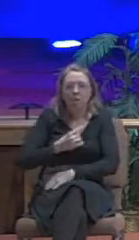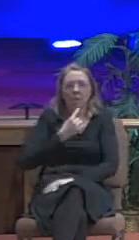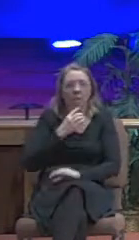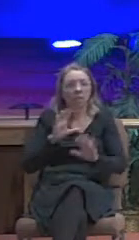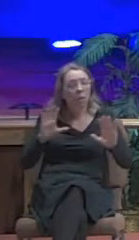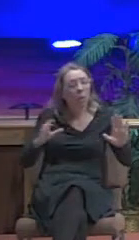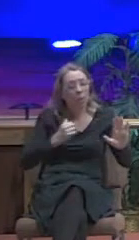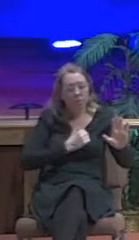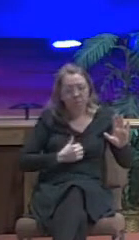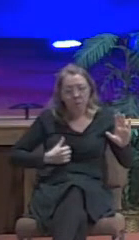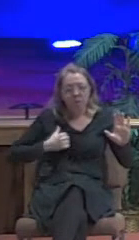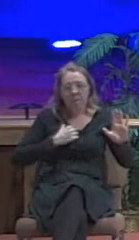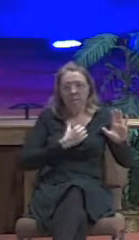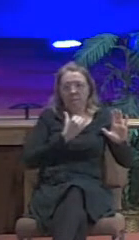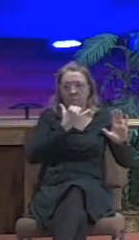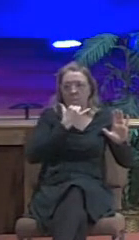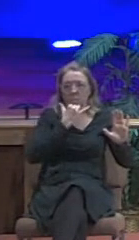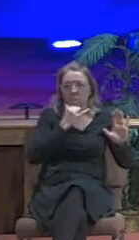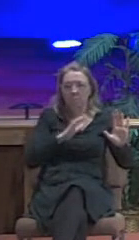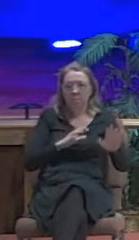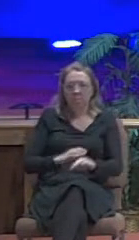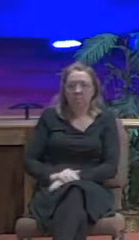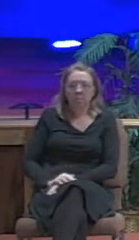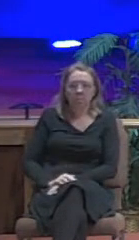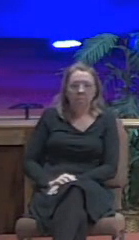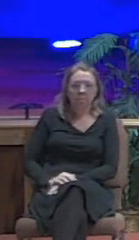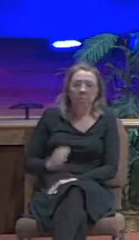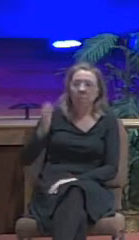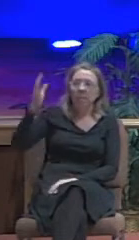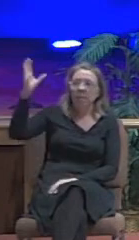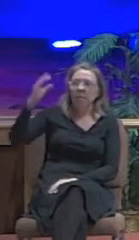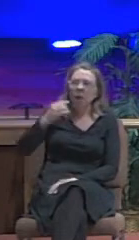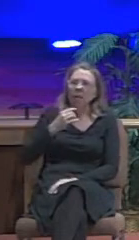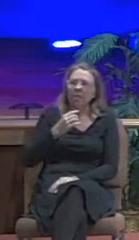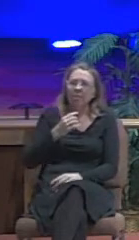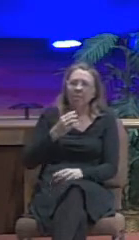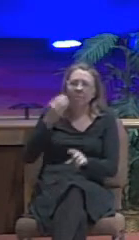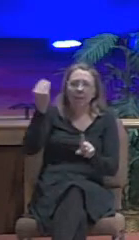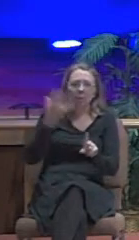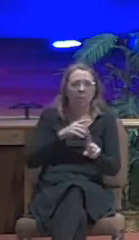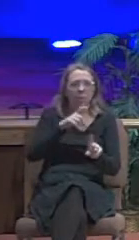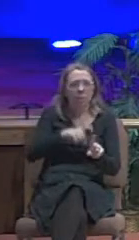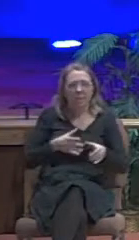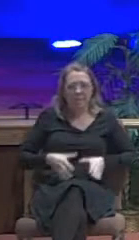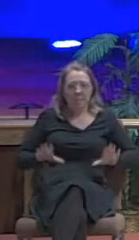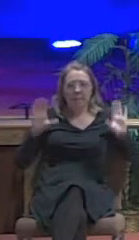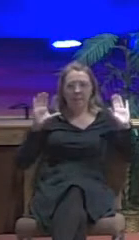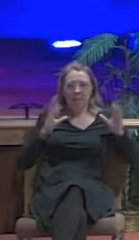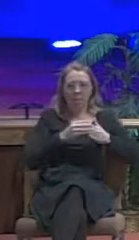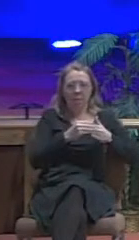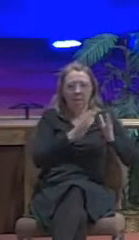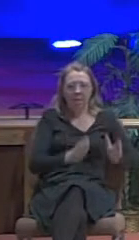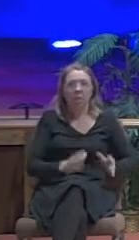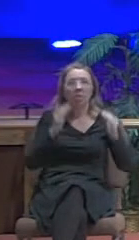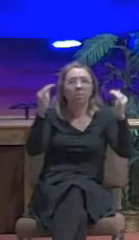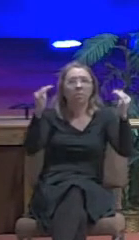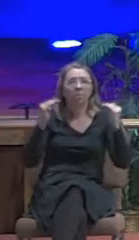God doesn't say submit to a leader when you like them or dislike them. But Moving on. Last are